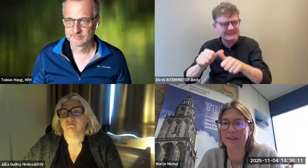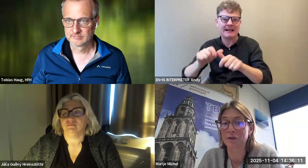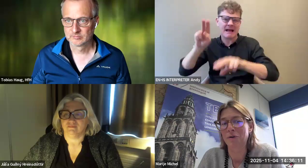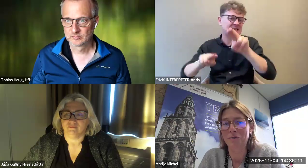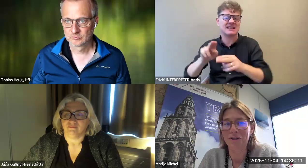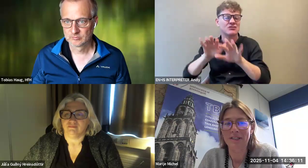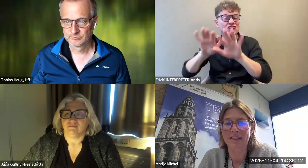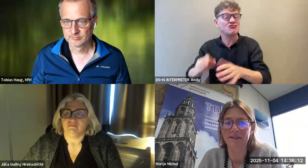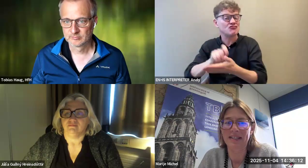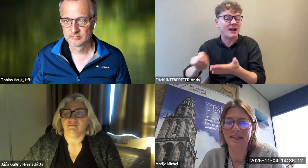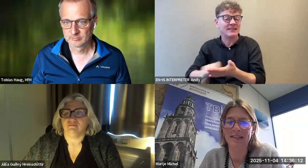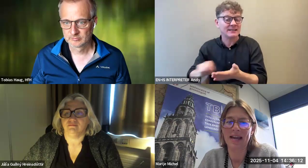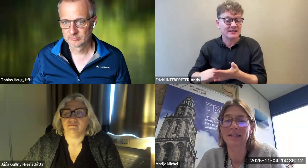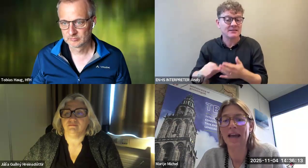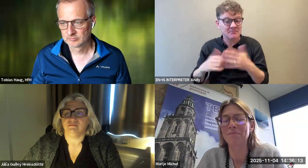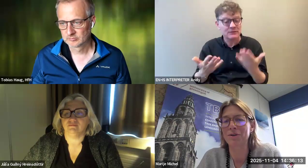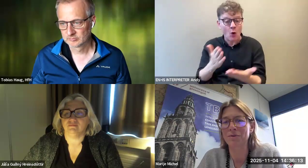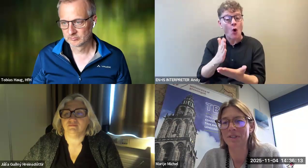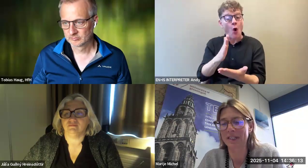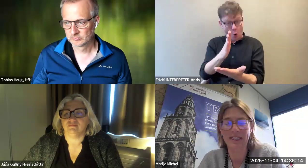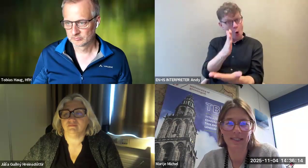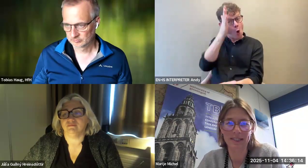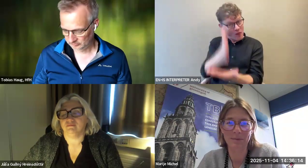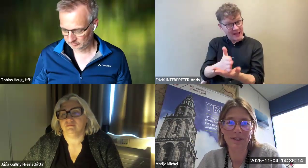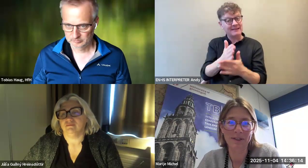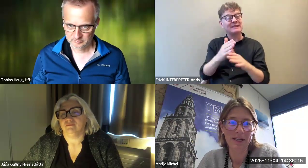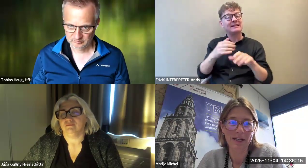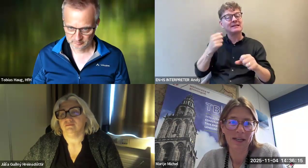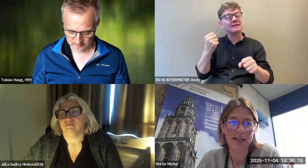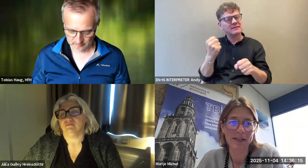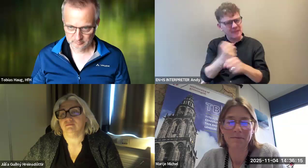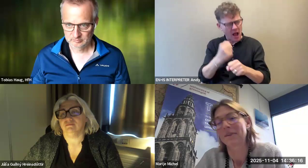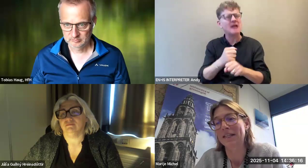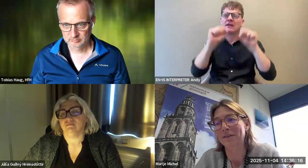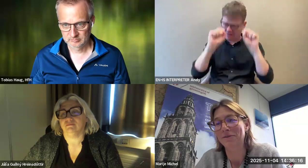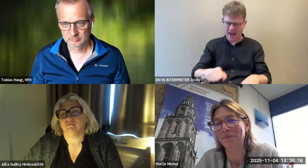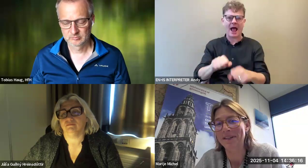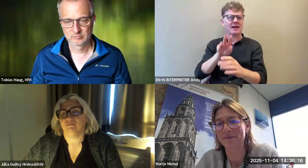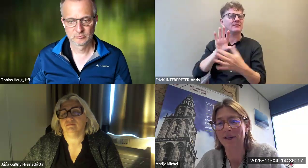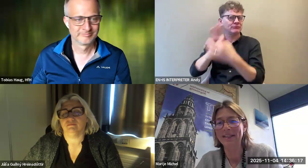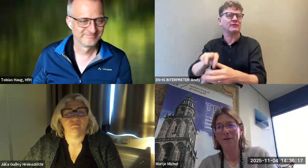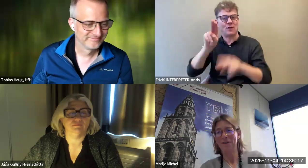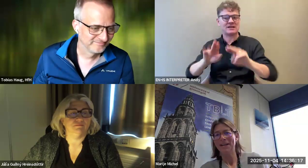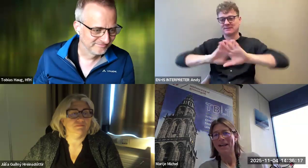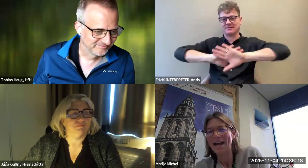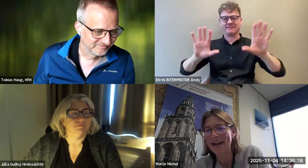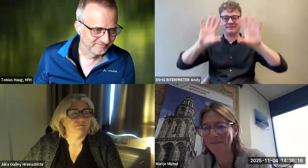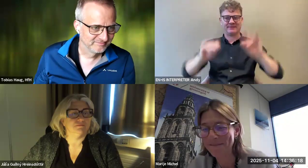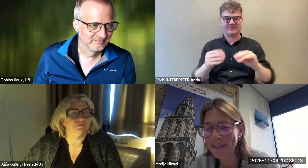that sense, the conclusion is that authentic tasks can be used in assessment. And that's all from me right